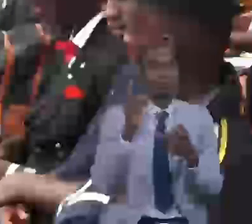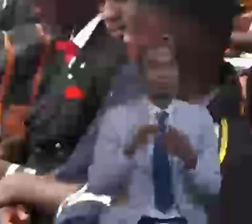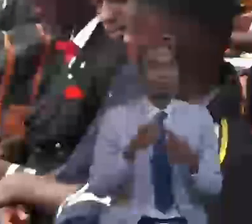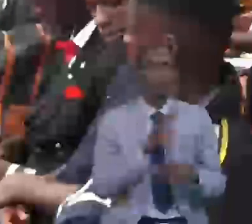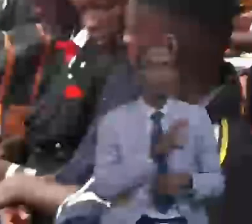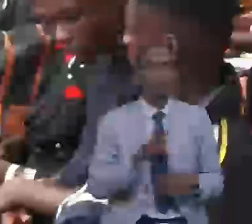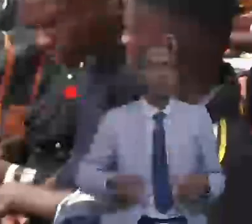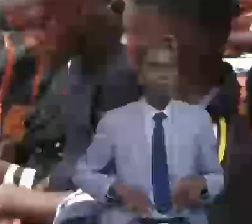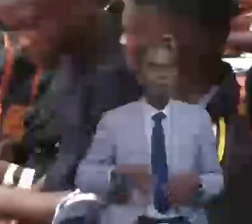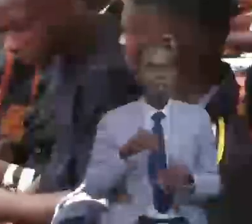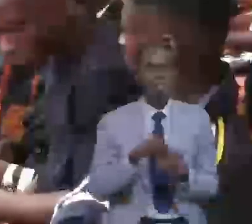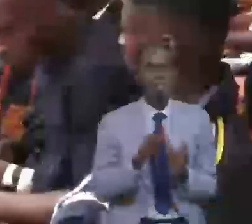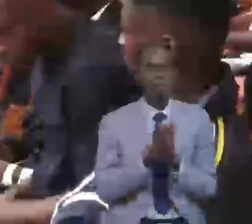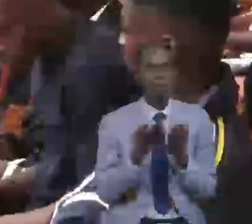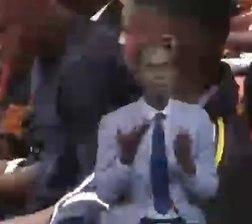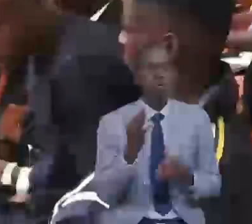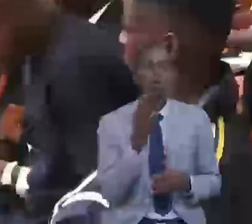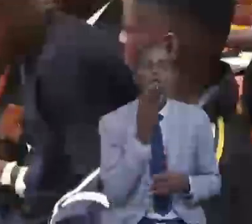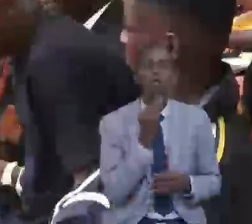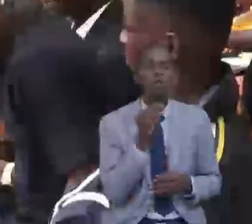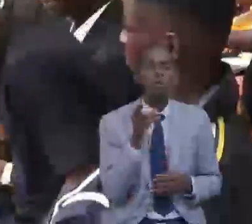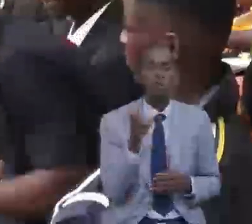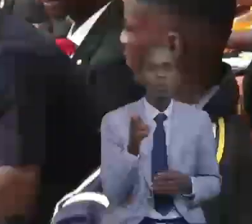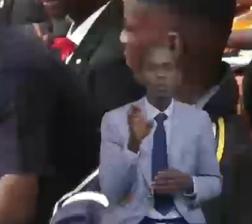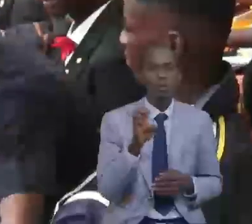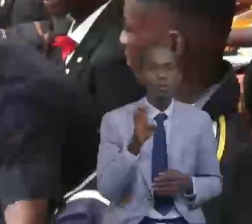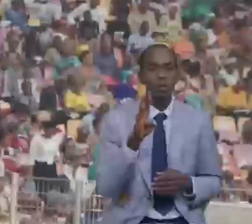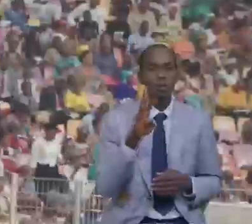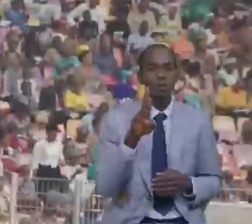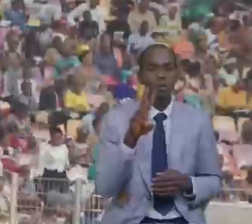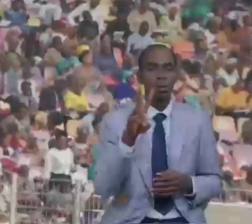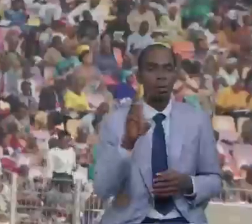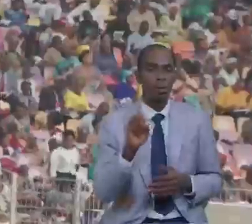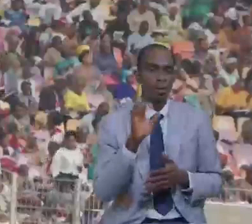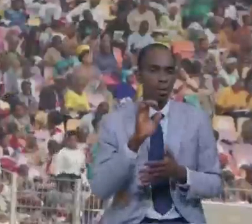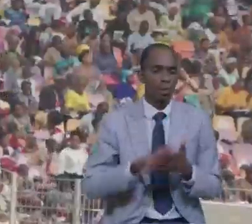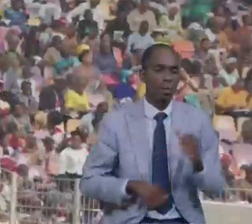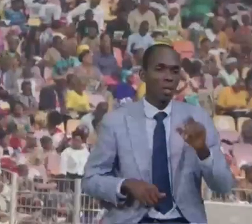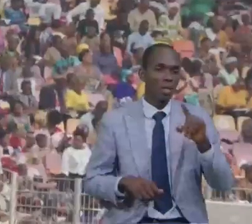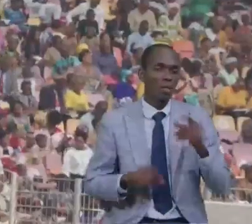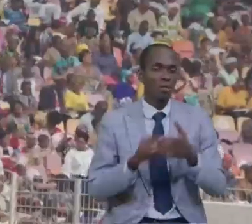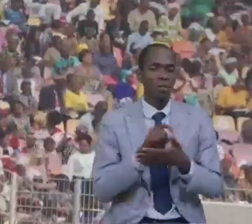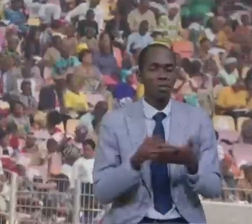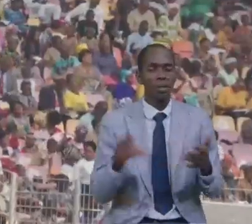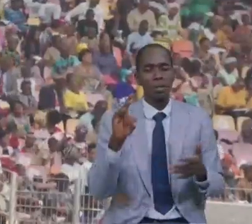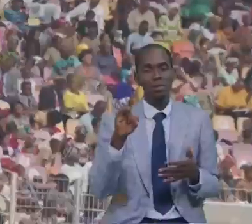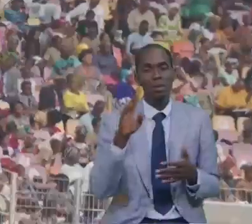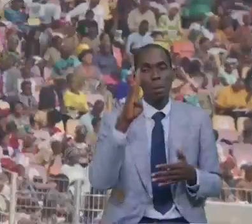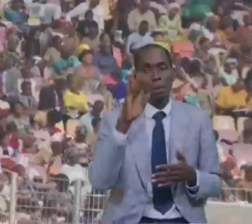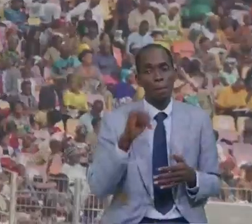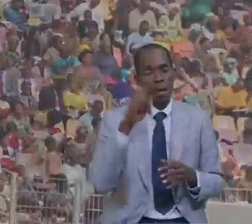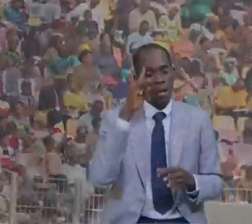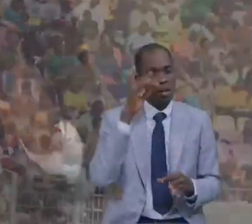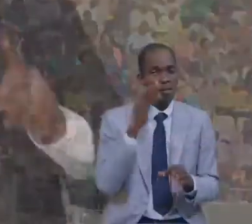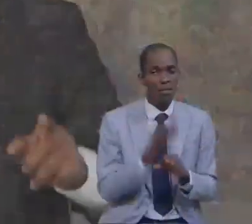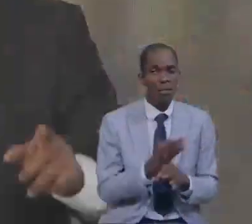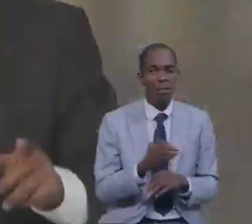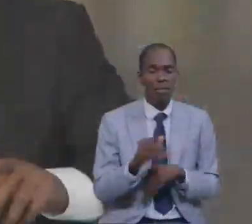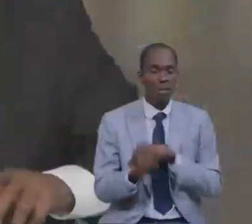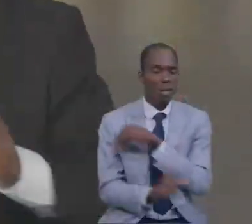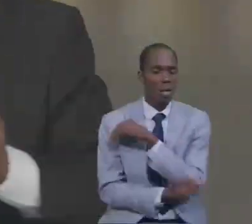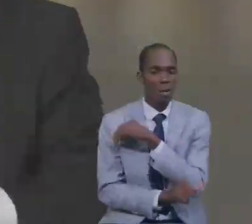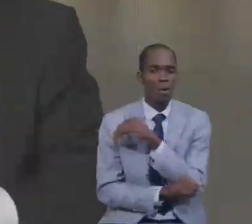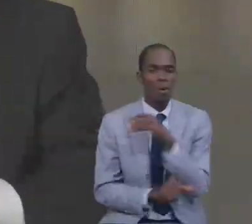Abraham, when he was tried, offered up Isaac. And